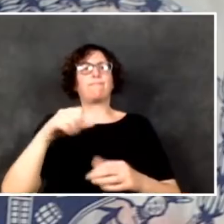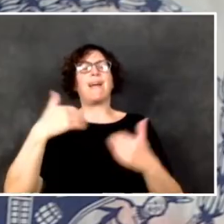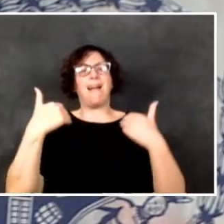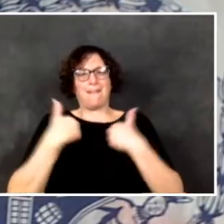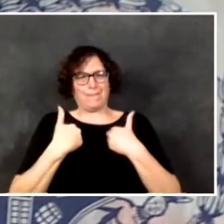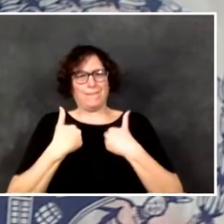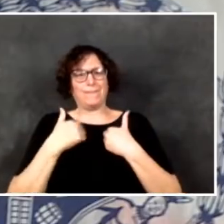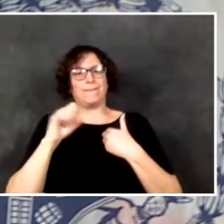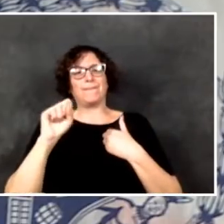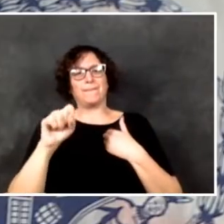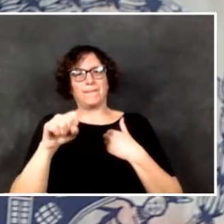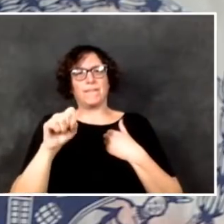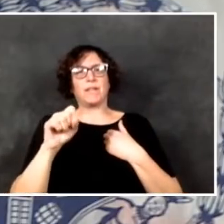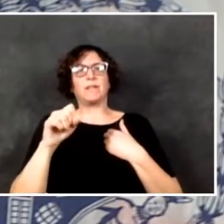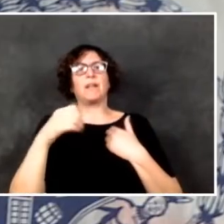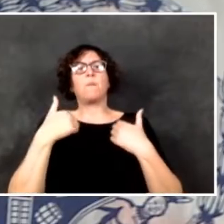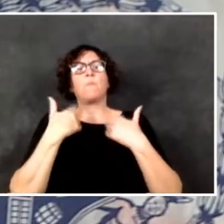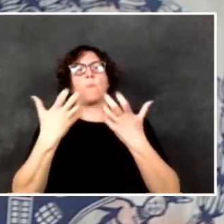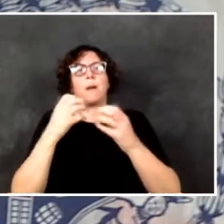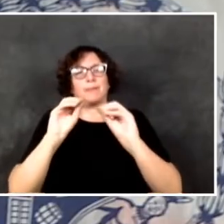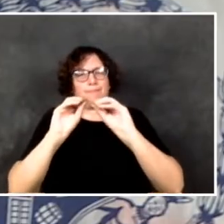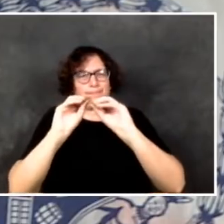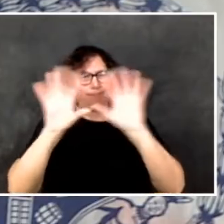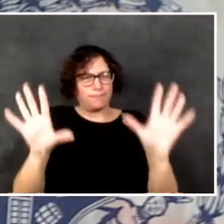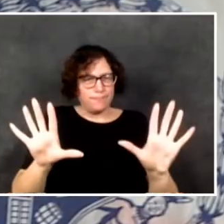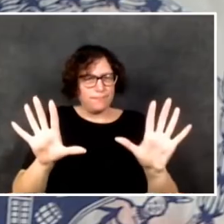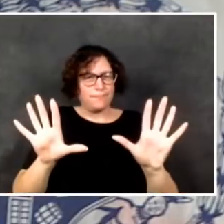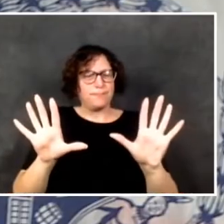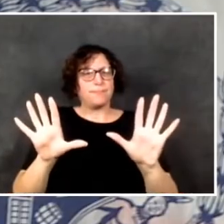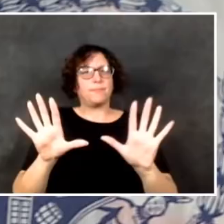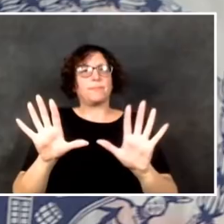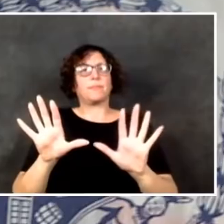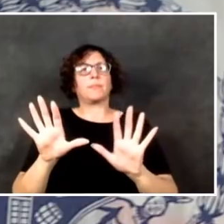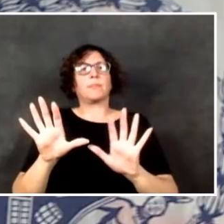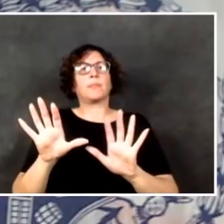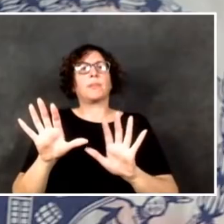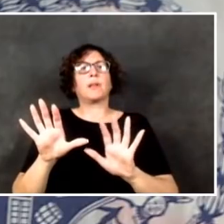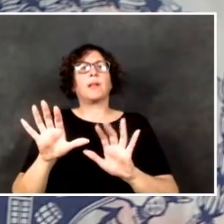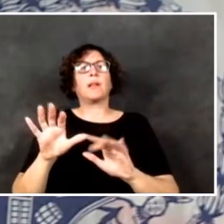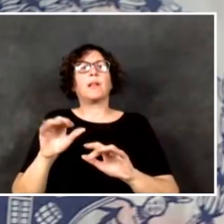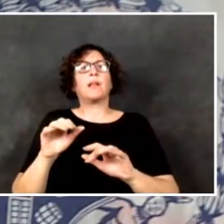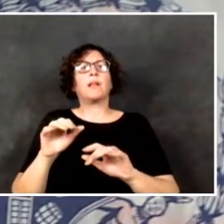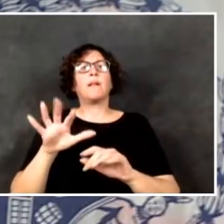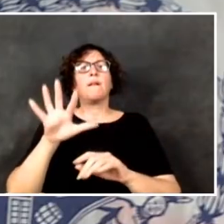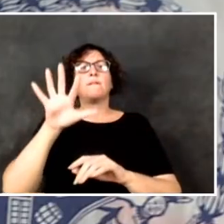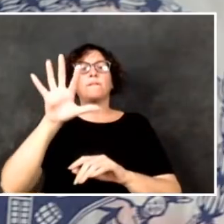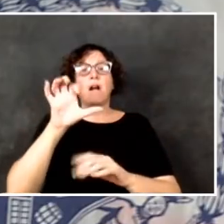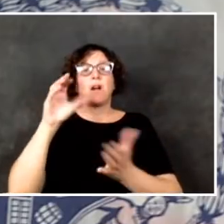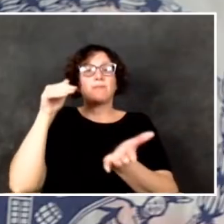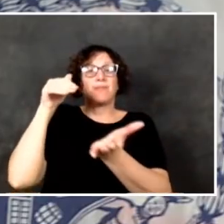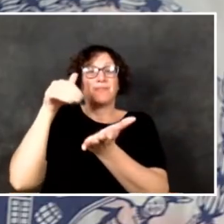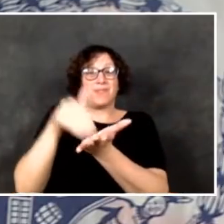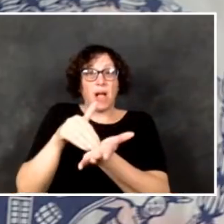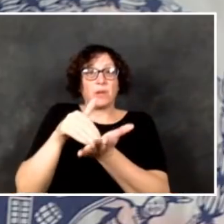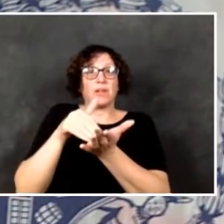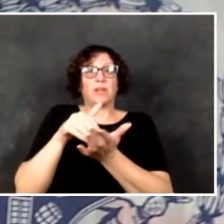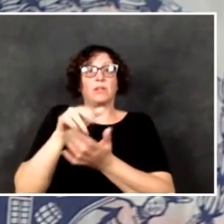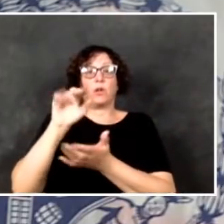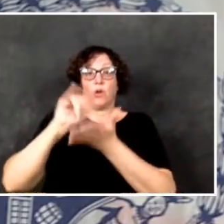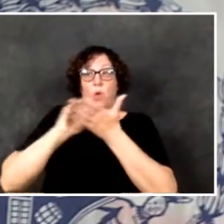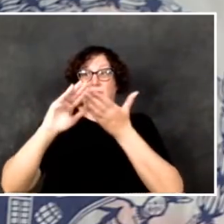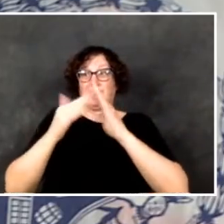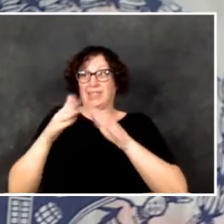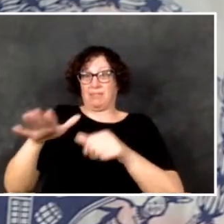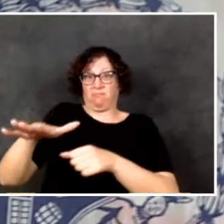be really clear. There's 500,000 of our neighbors, our fellow New Yorkers, our coworkers,